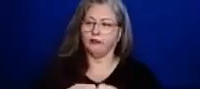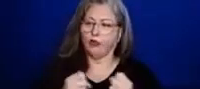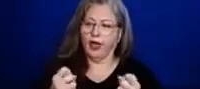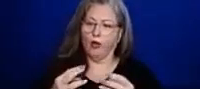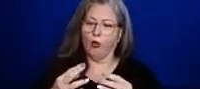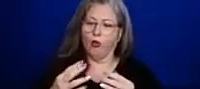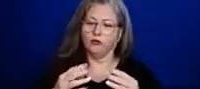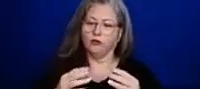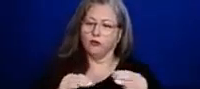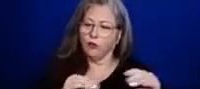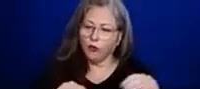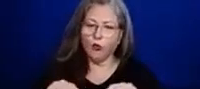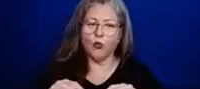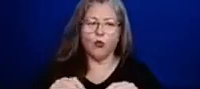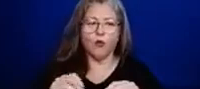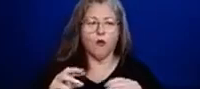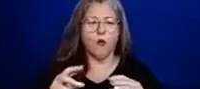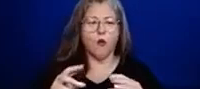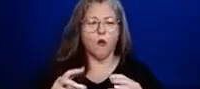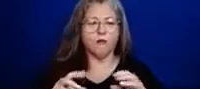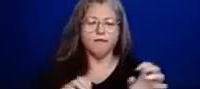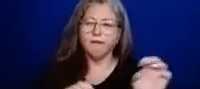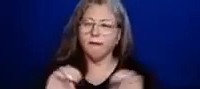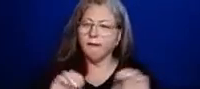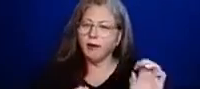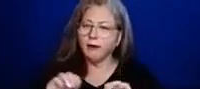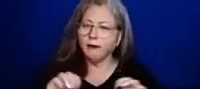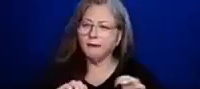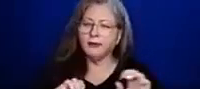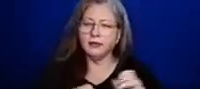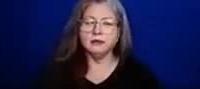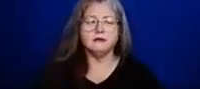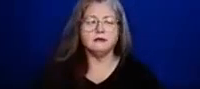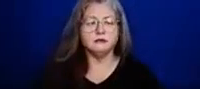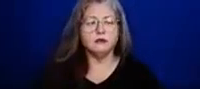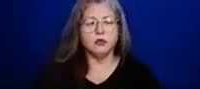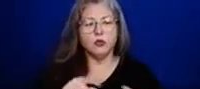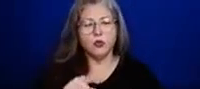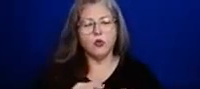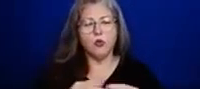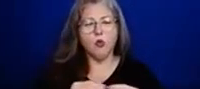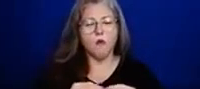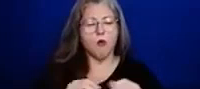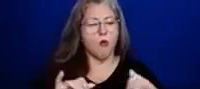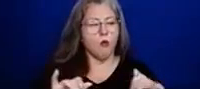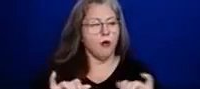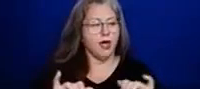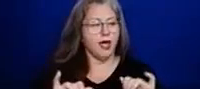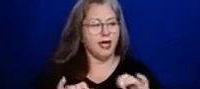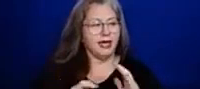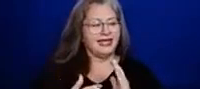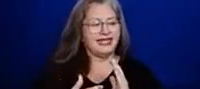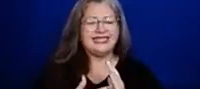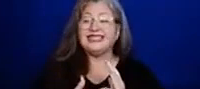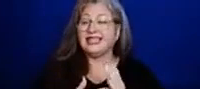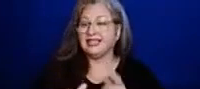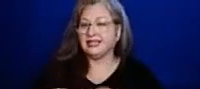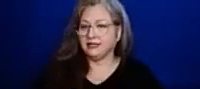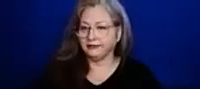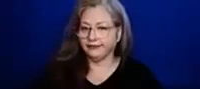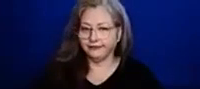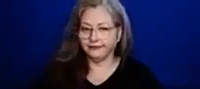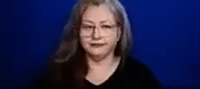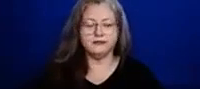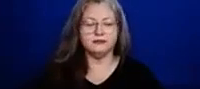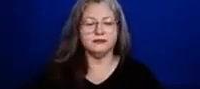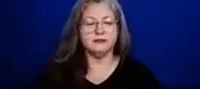or to, you know, experiment with it. So these were more like technique works, you know, and